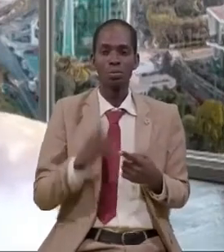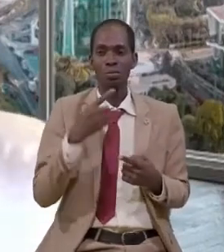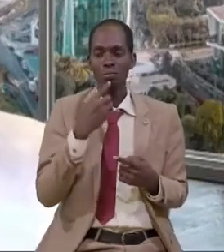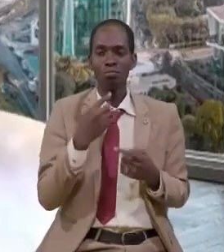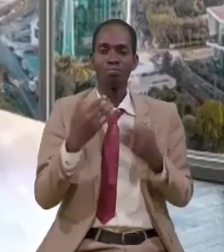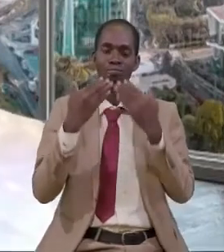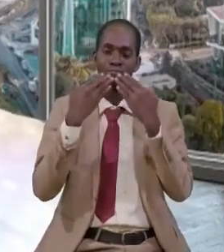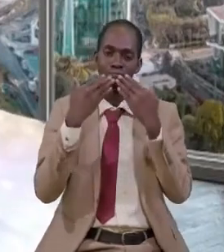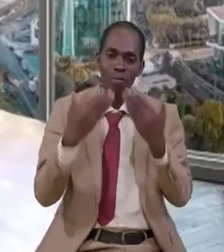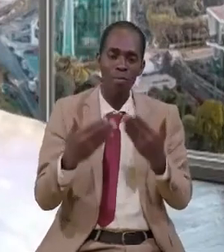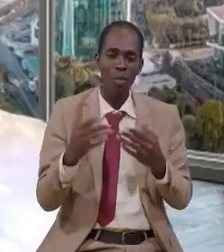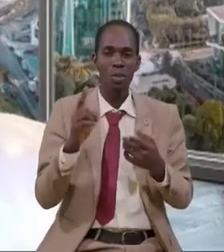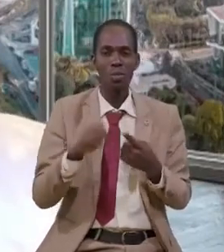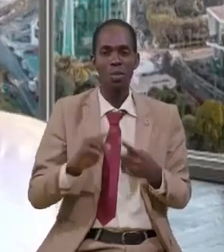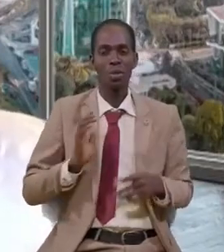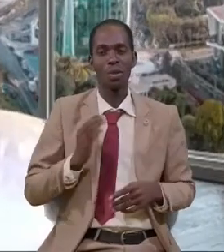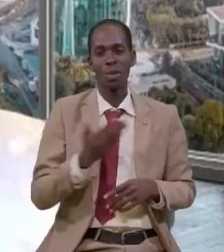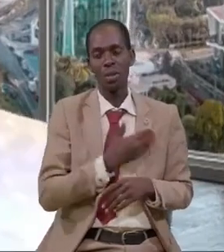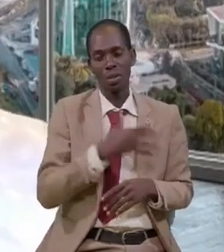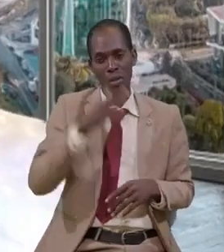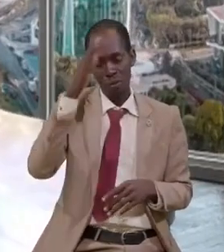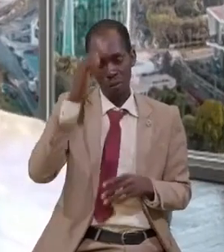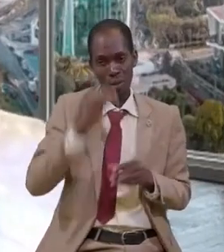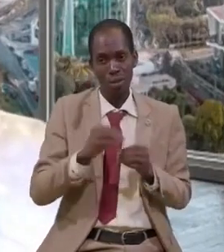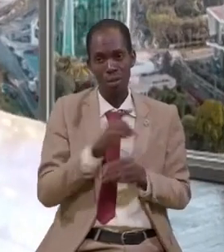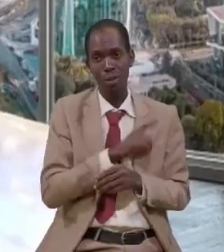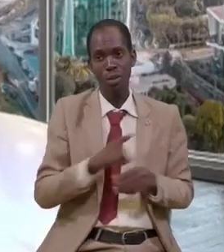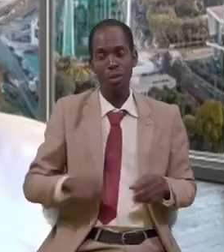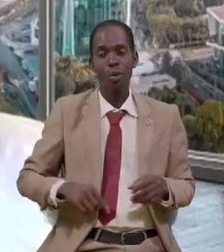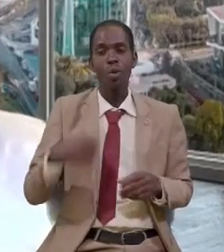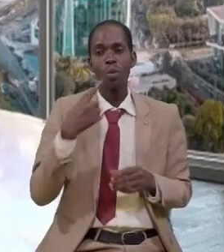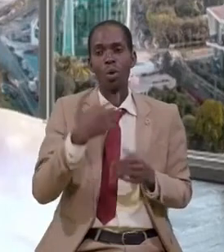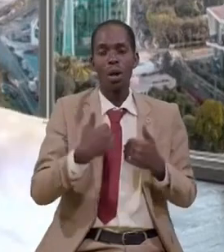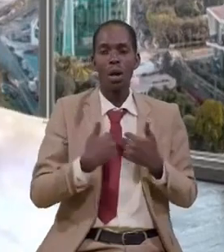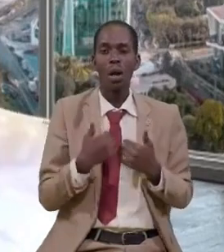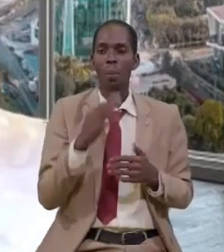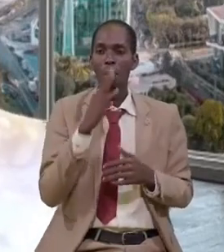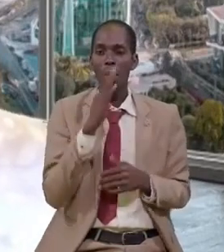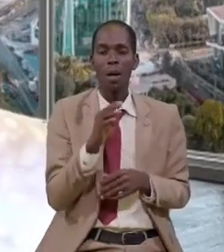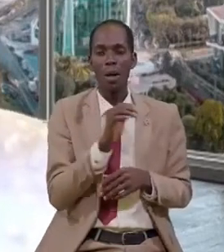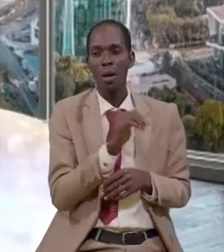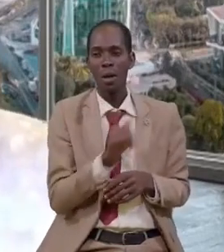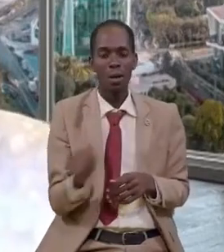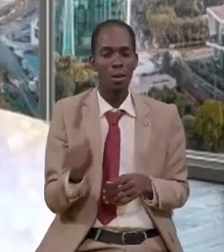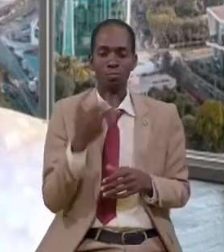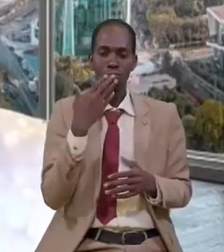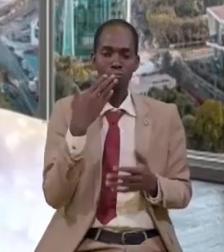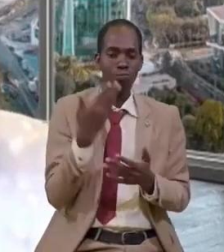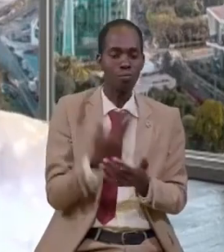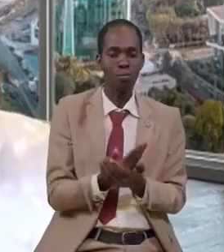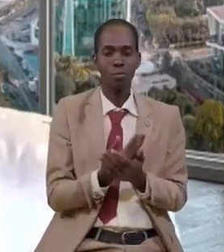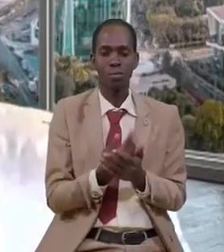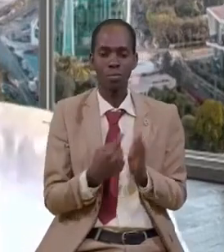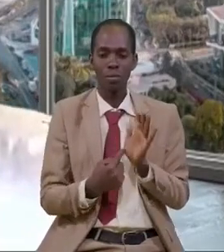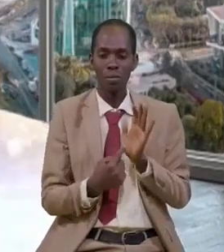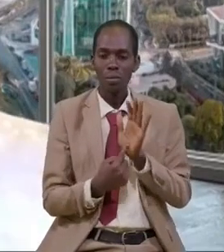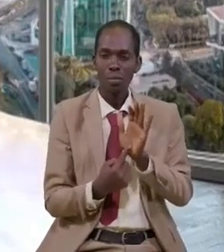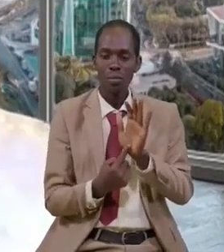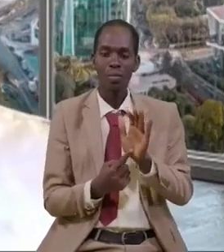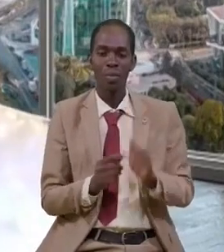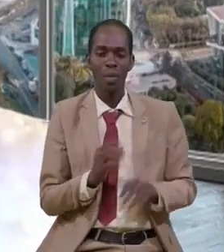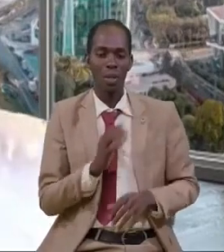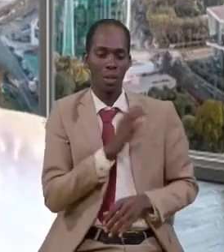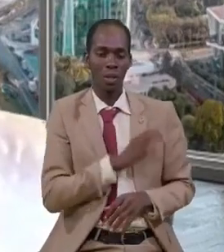Lord, Pastor W.F. Kumuyi, who has been a real exemplary character in this generation. Thank you for